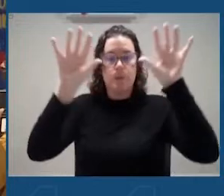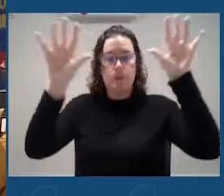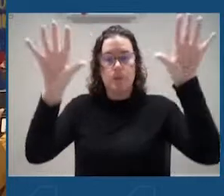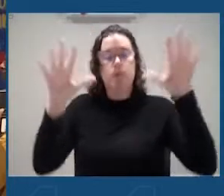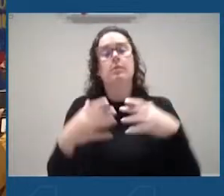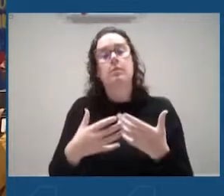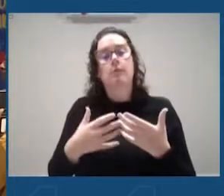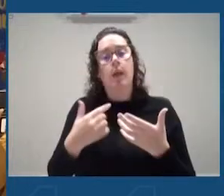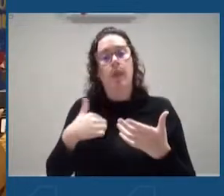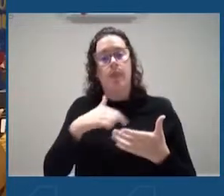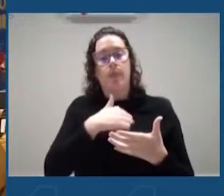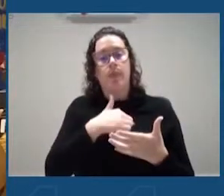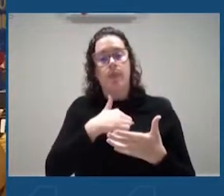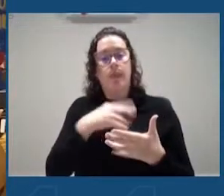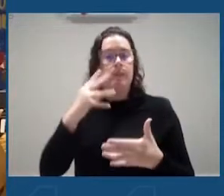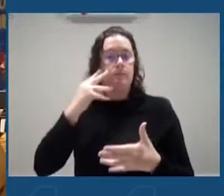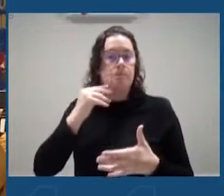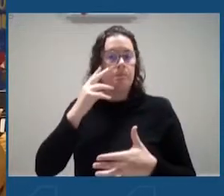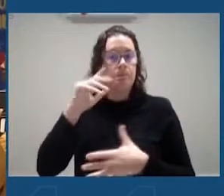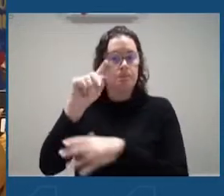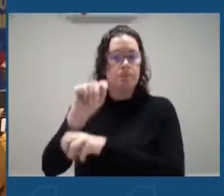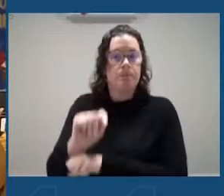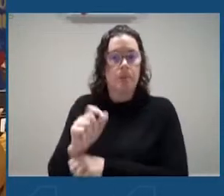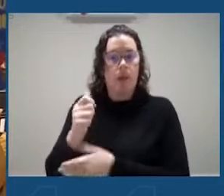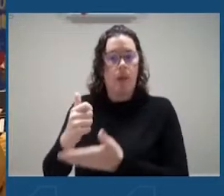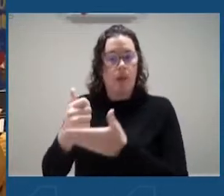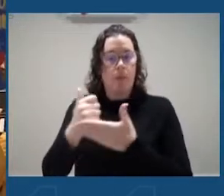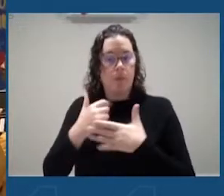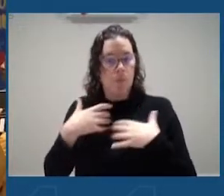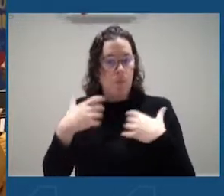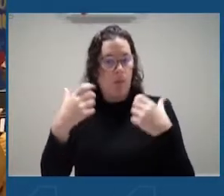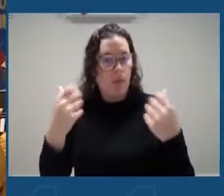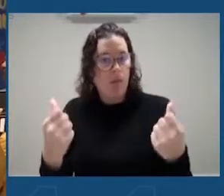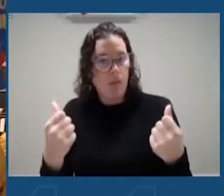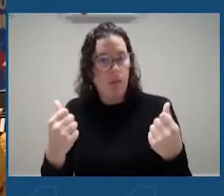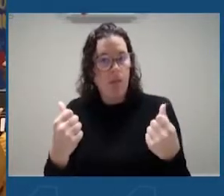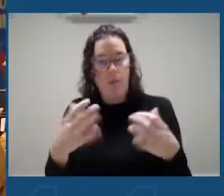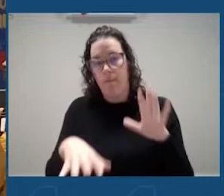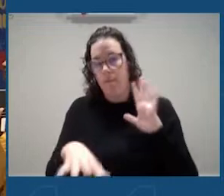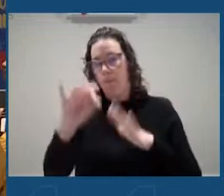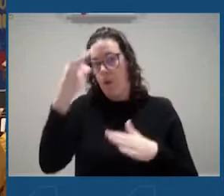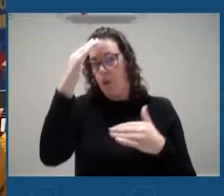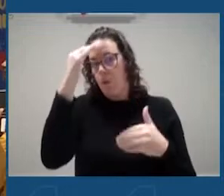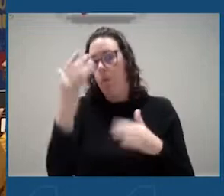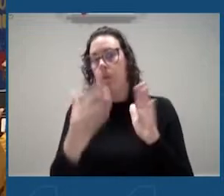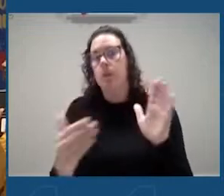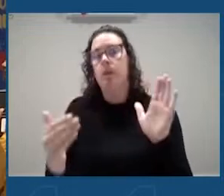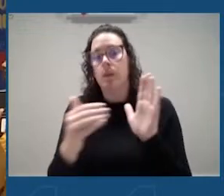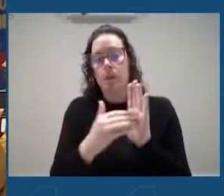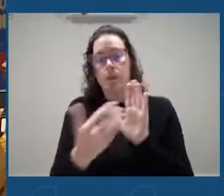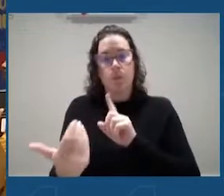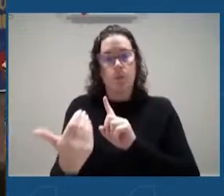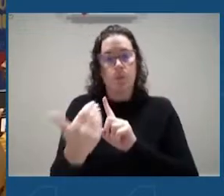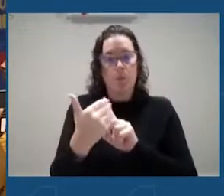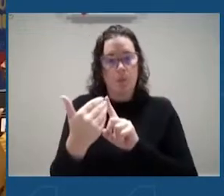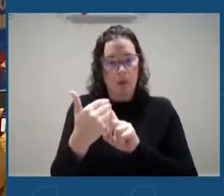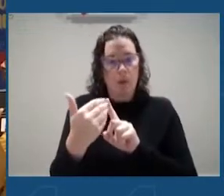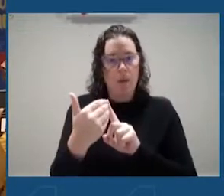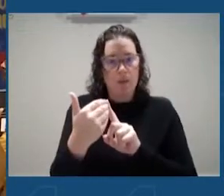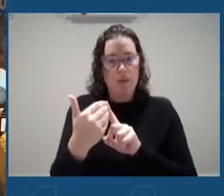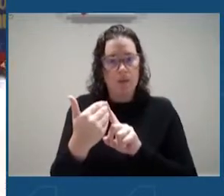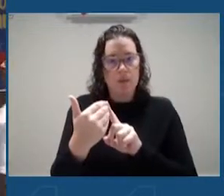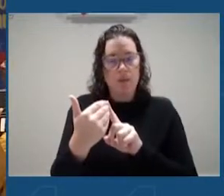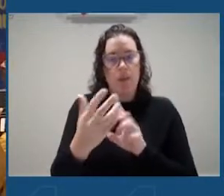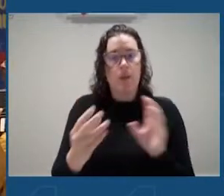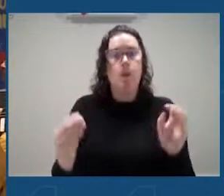heal, help us to have hope again. And it reminds us that there is a dimension of existence that transcends